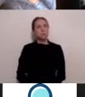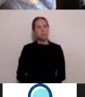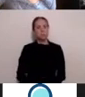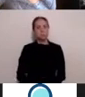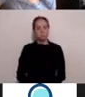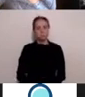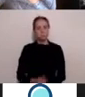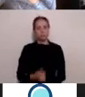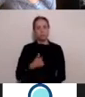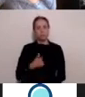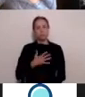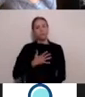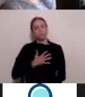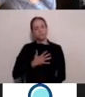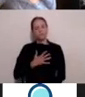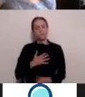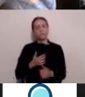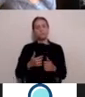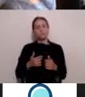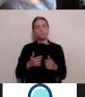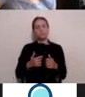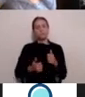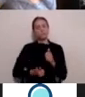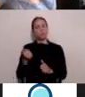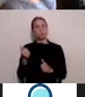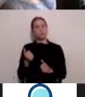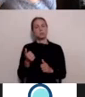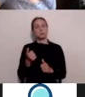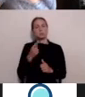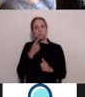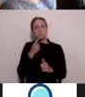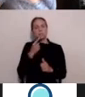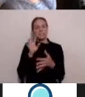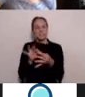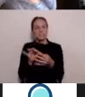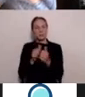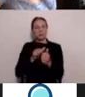I've lost the most, is just that sense of being connected to others. And so